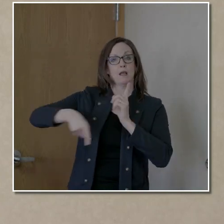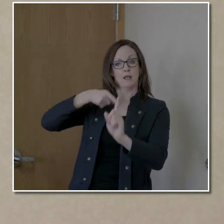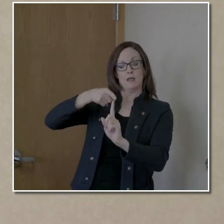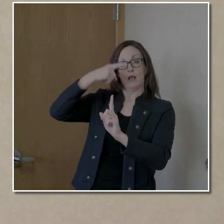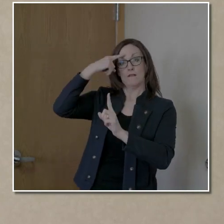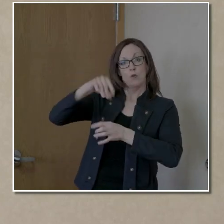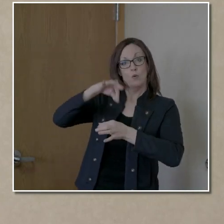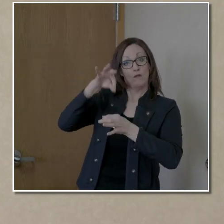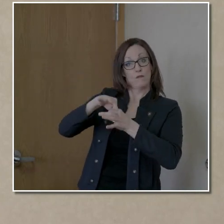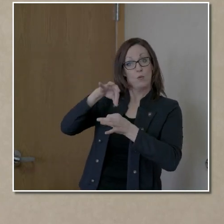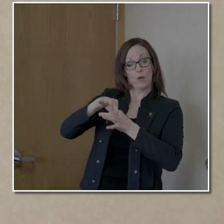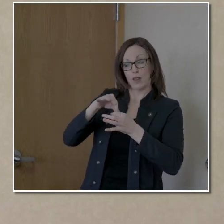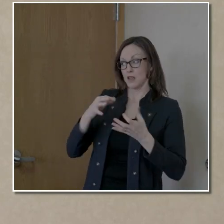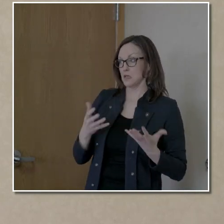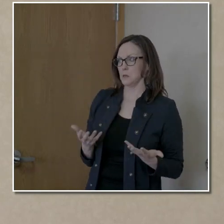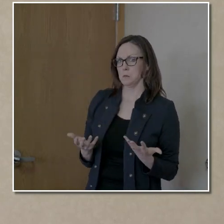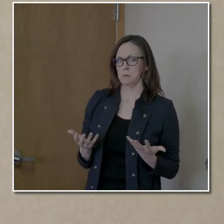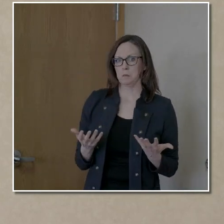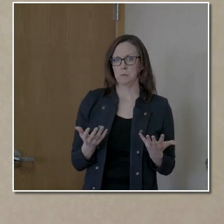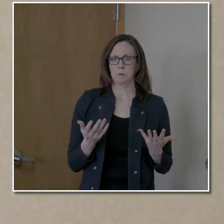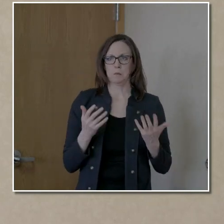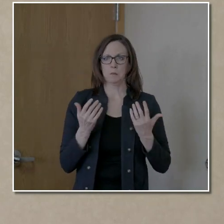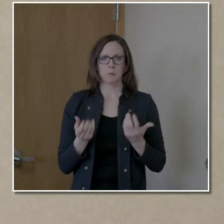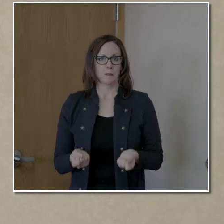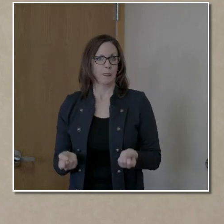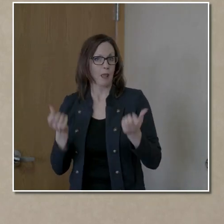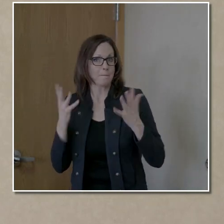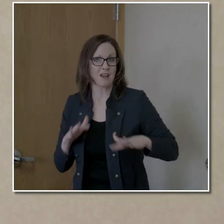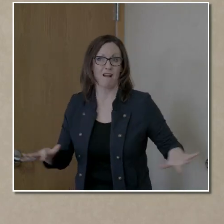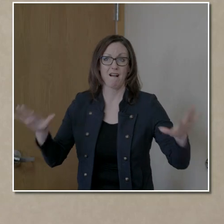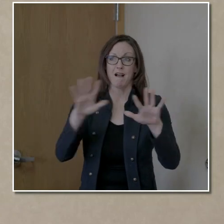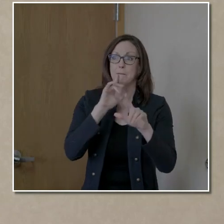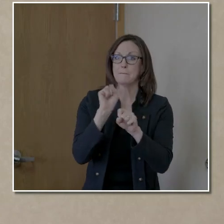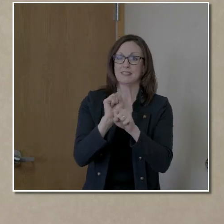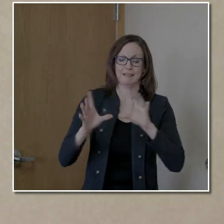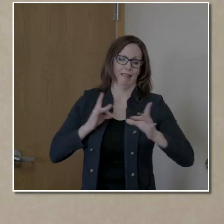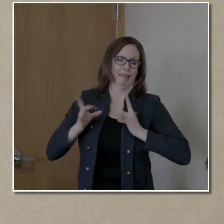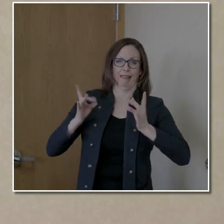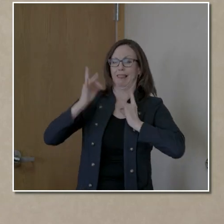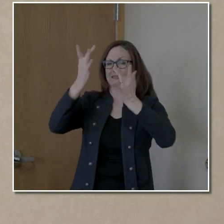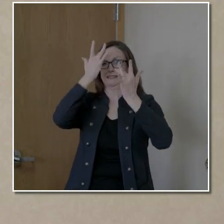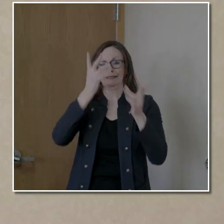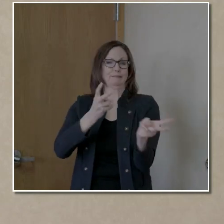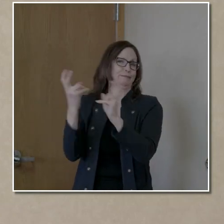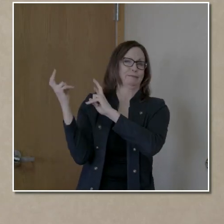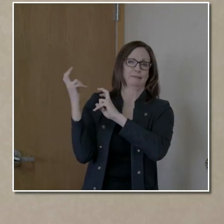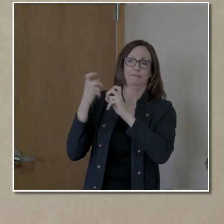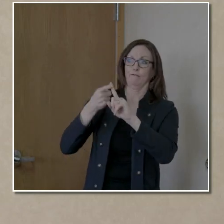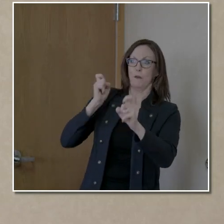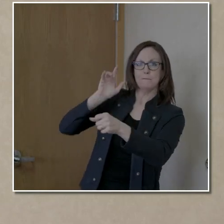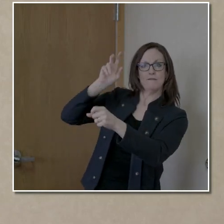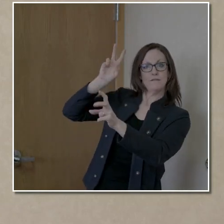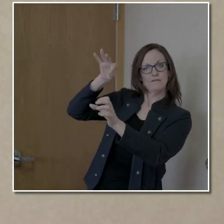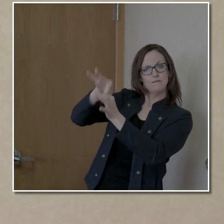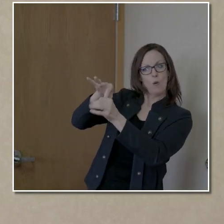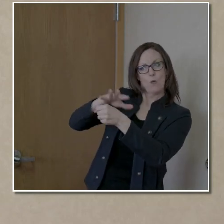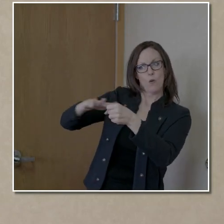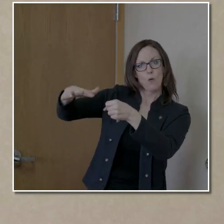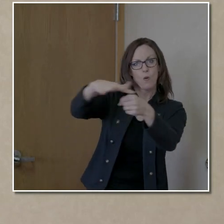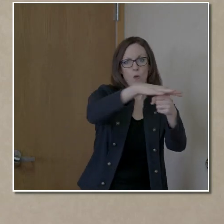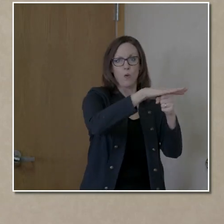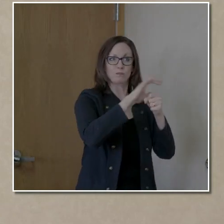have correlation. They voted and they were at the polls, but we do not have causation. We can't say it was because